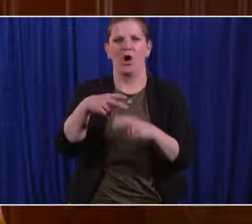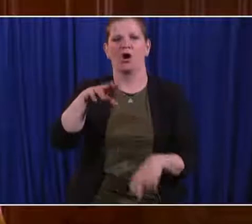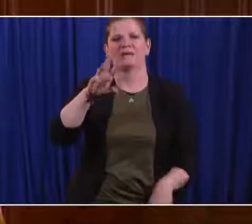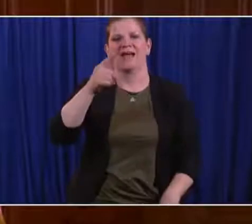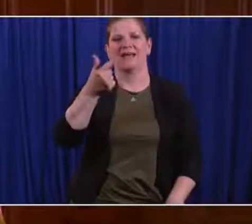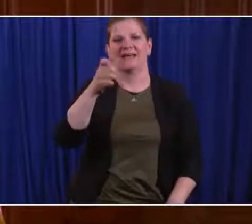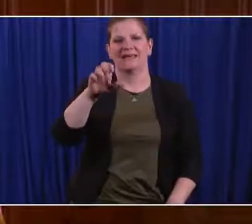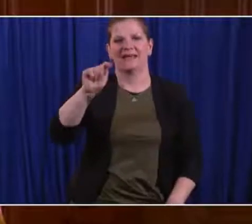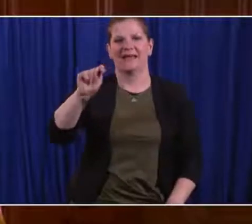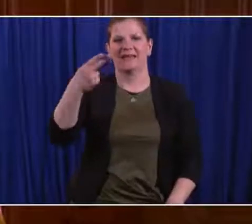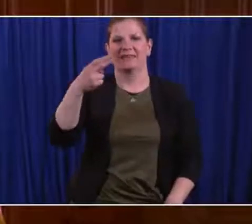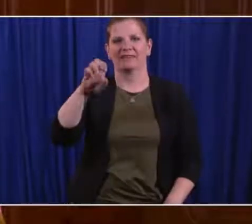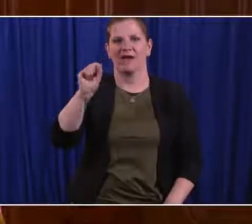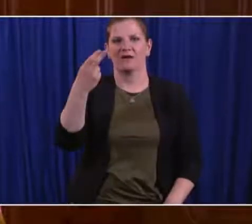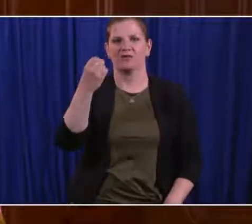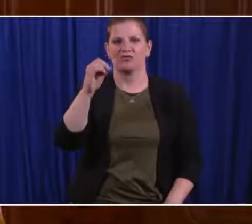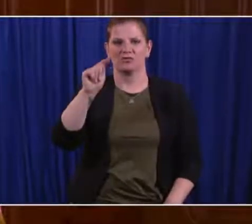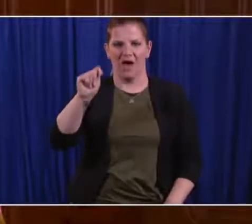gettheshot.coronavirus.ohio.gov. That's